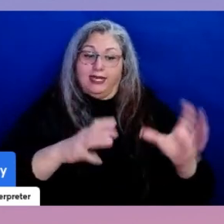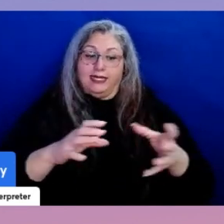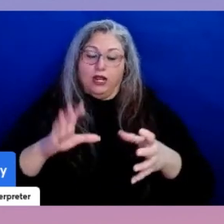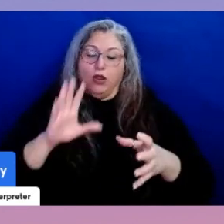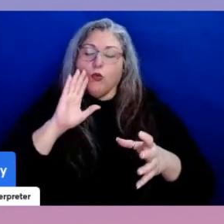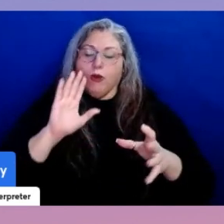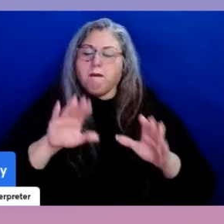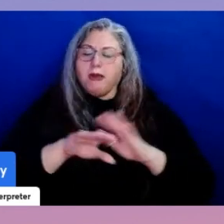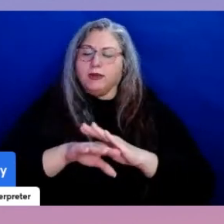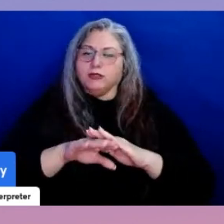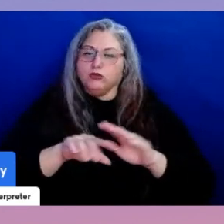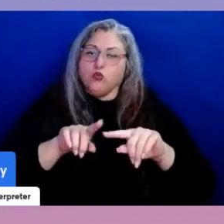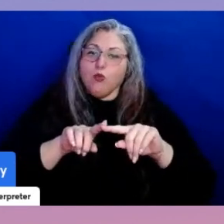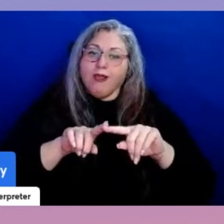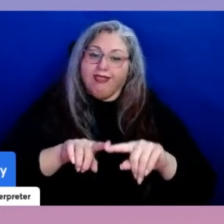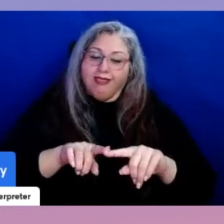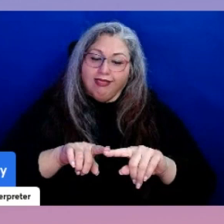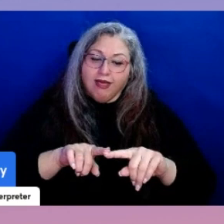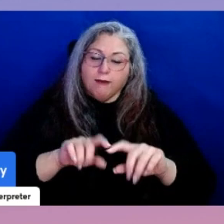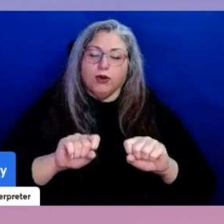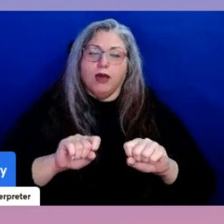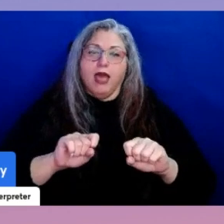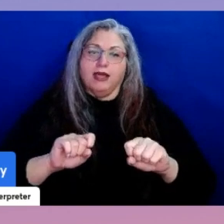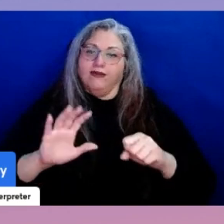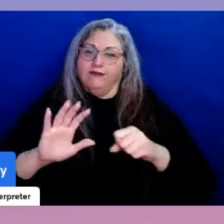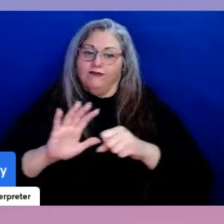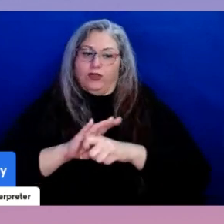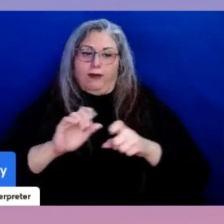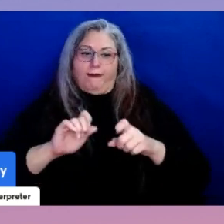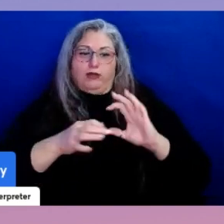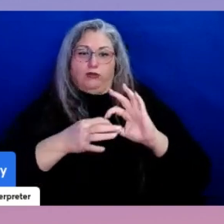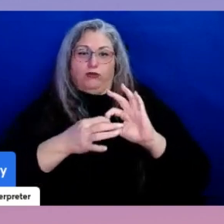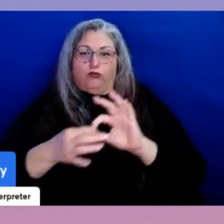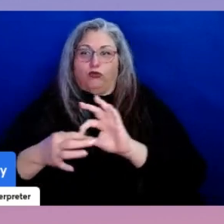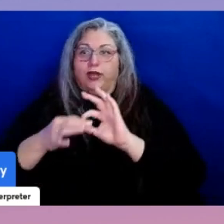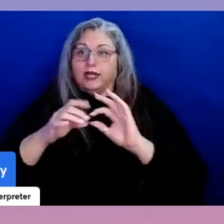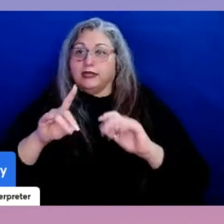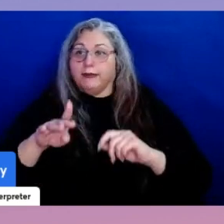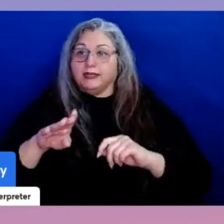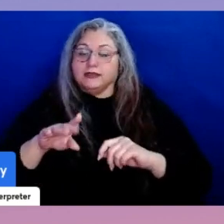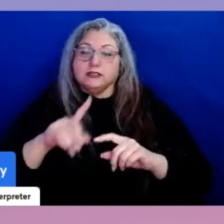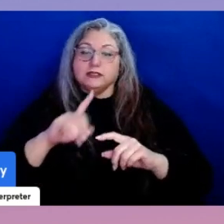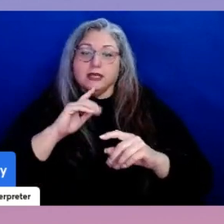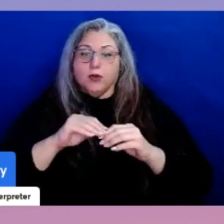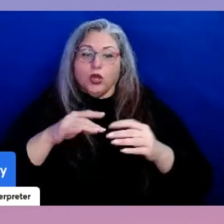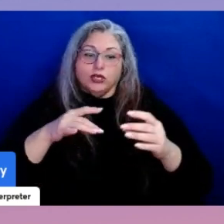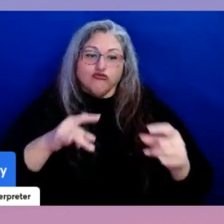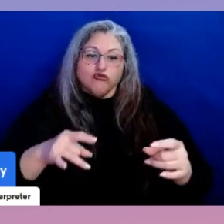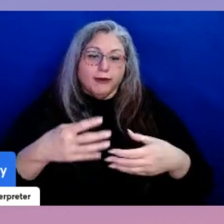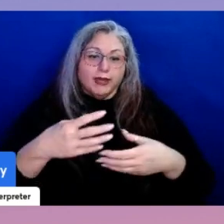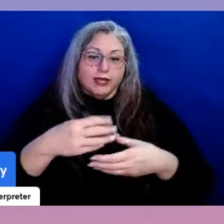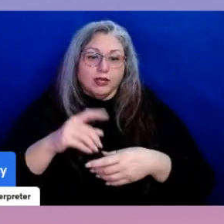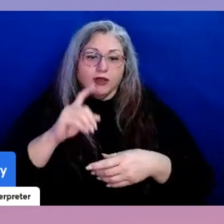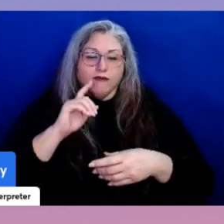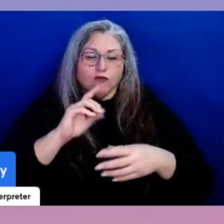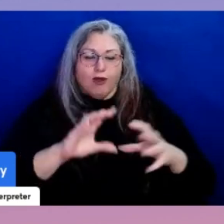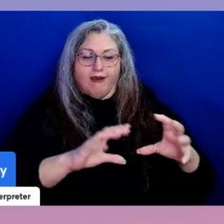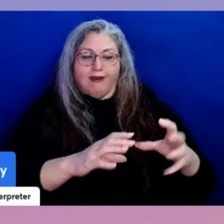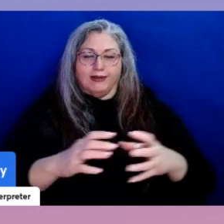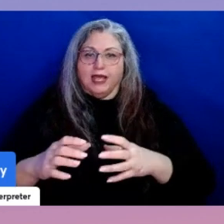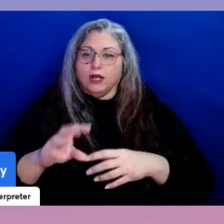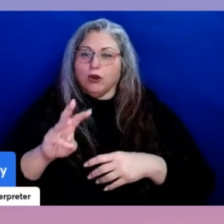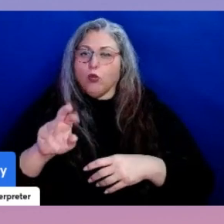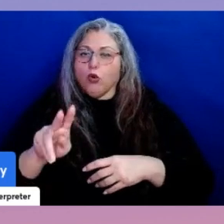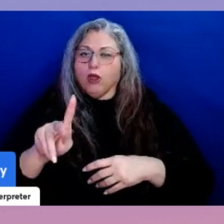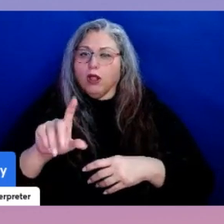reliable and fully managed relational database, streamlining data ingestion for containerized workloads. Cloud